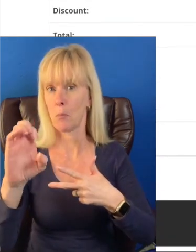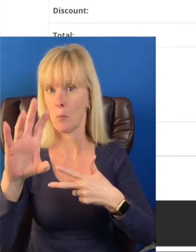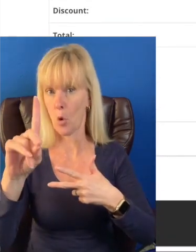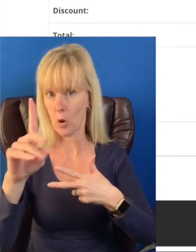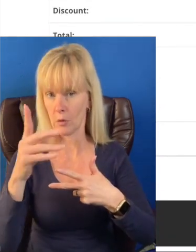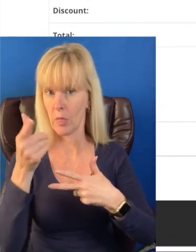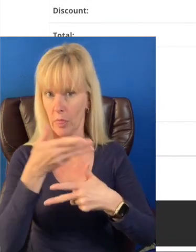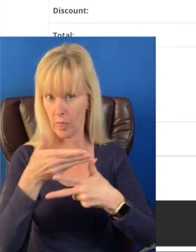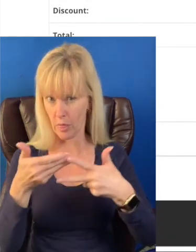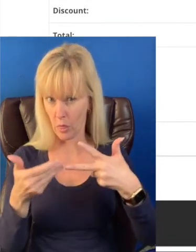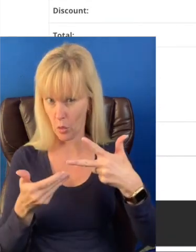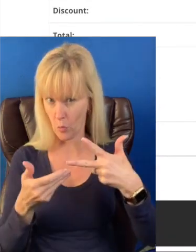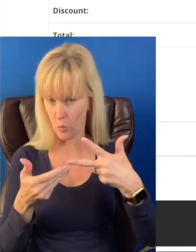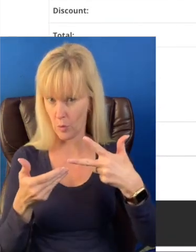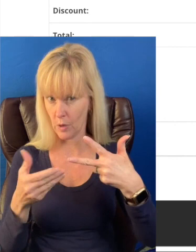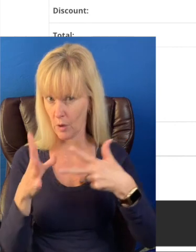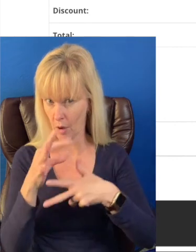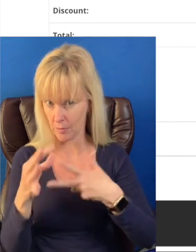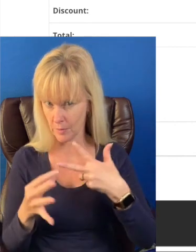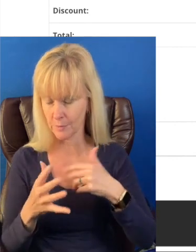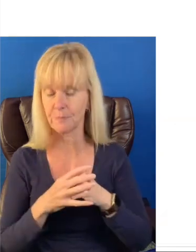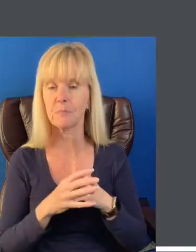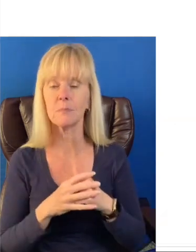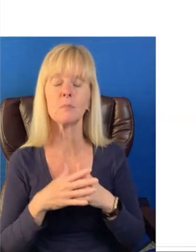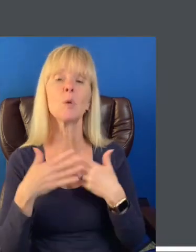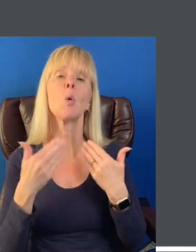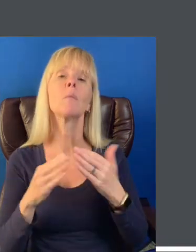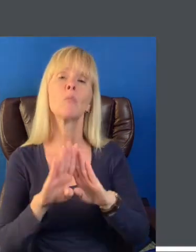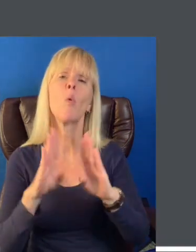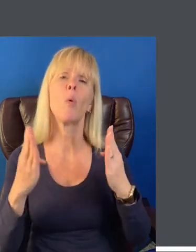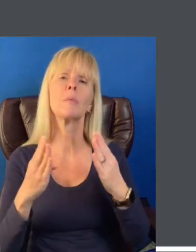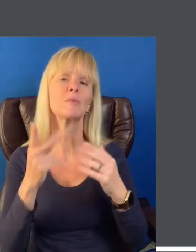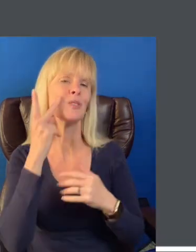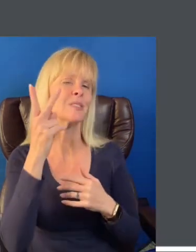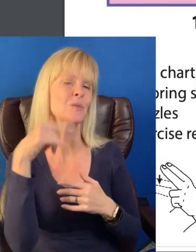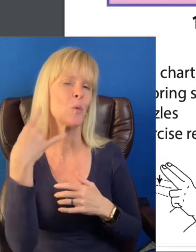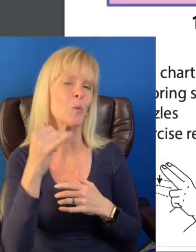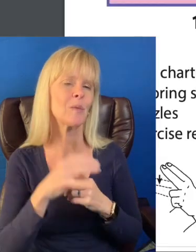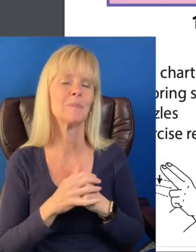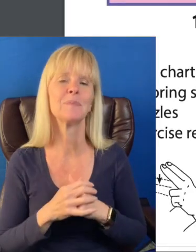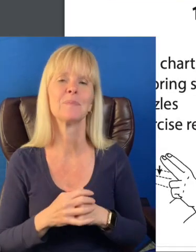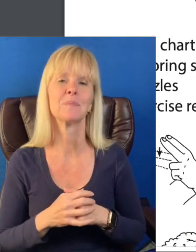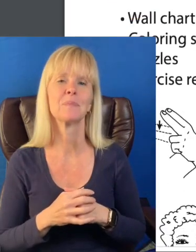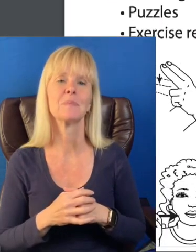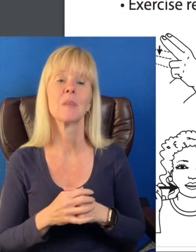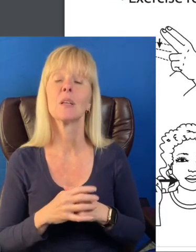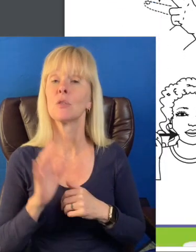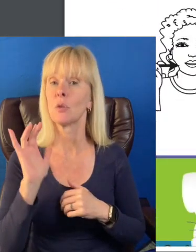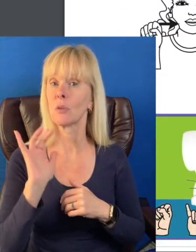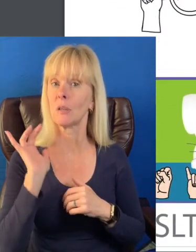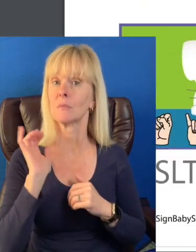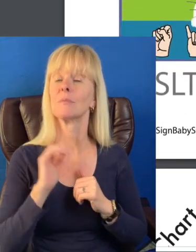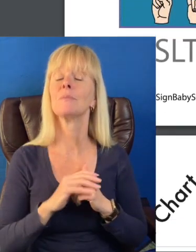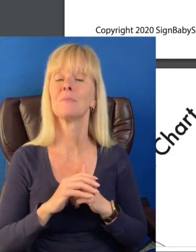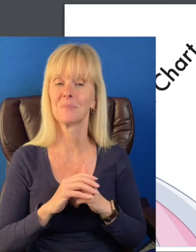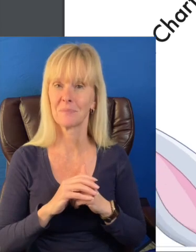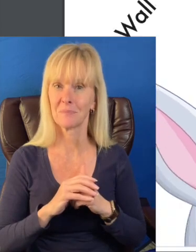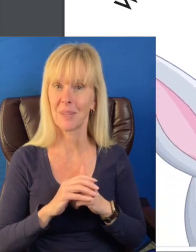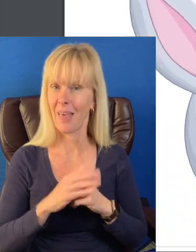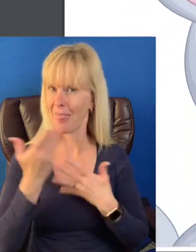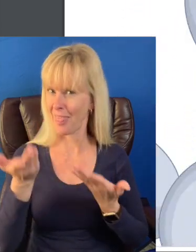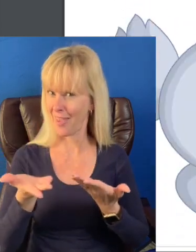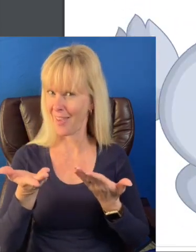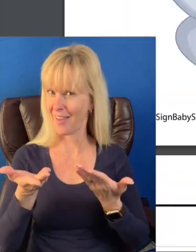we are. Let's go ahead and open that so you can see what that looked like. And I'm double clicked on it, and there is